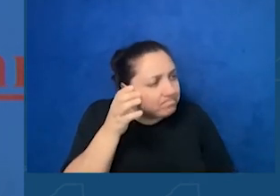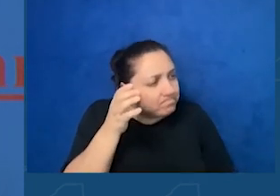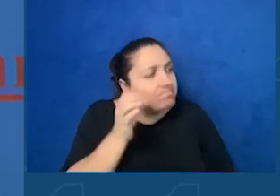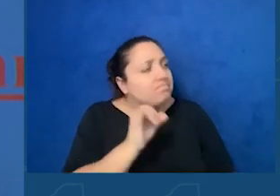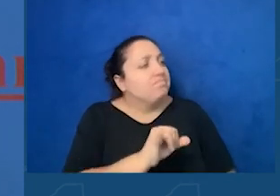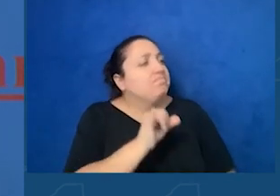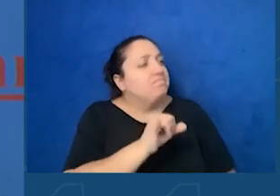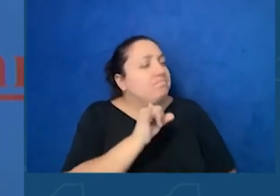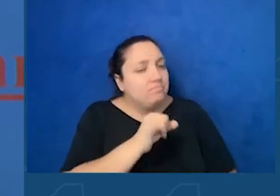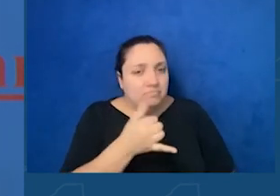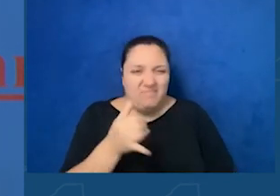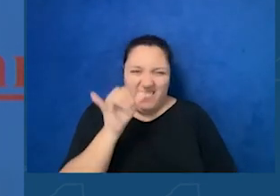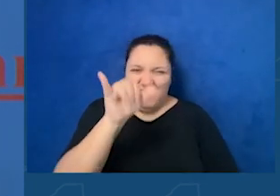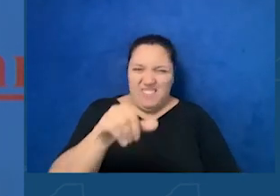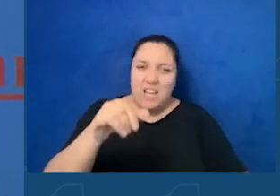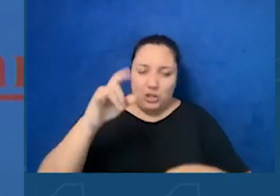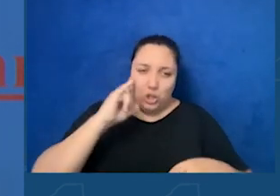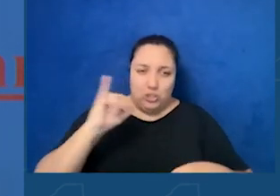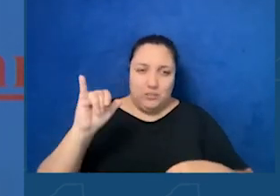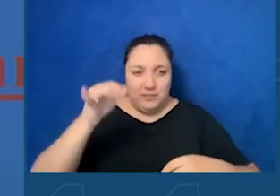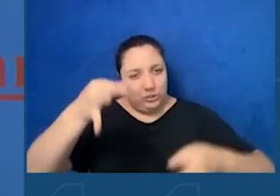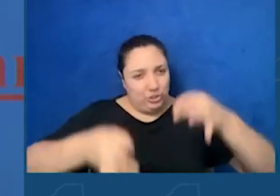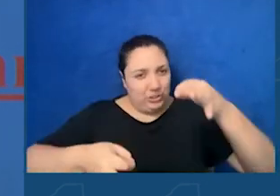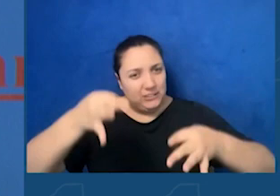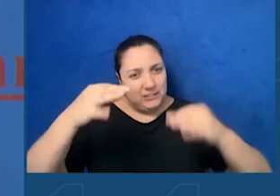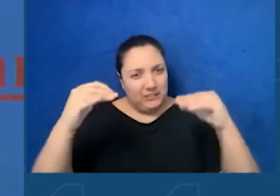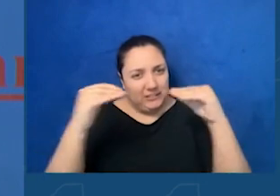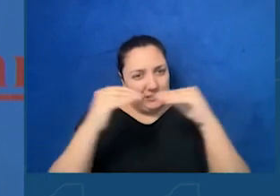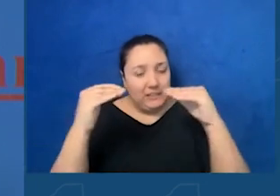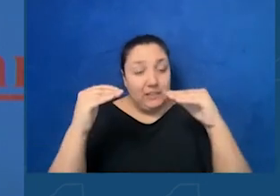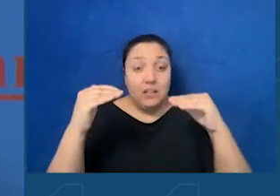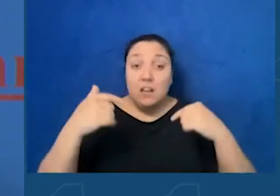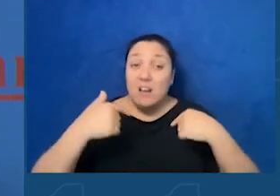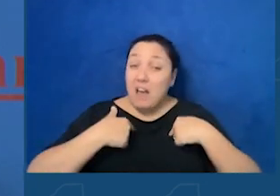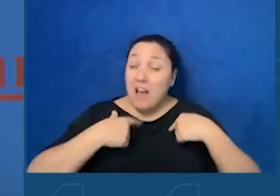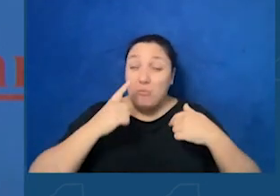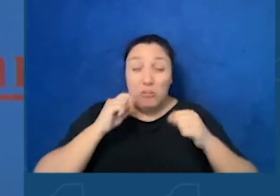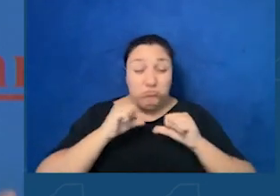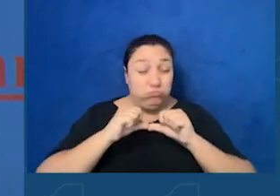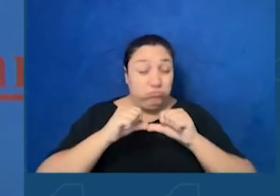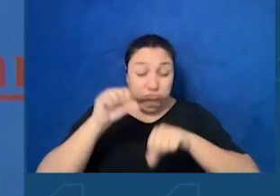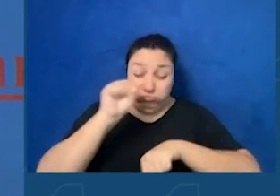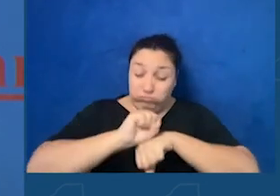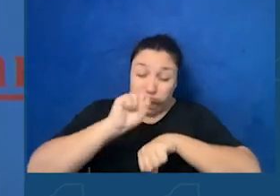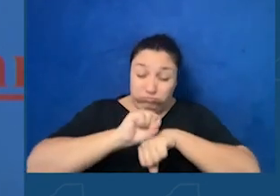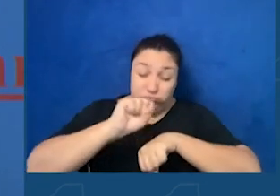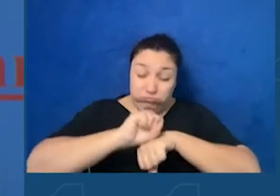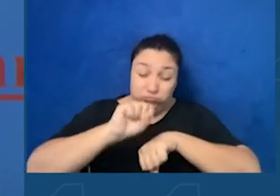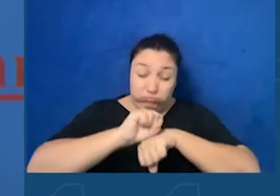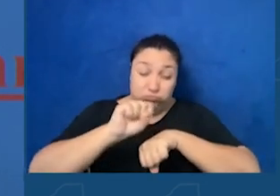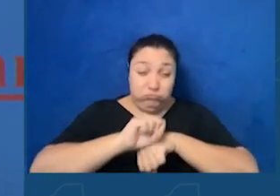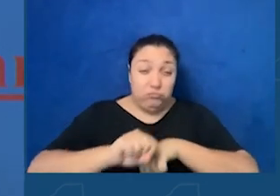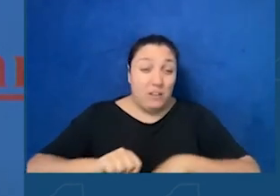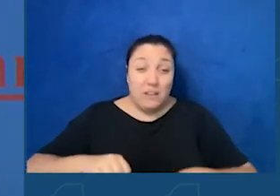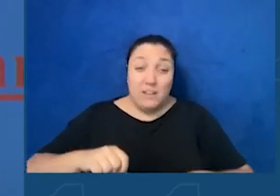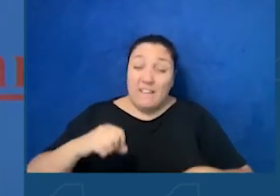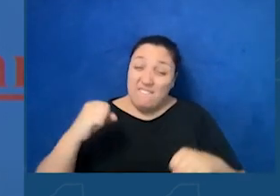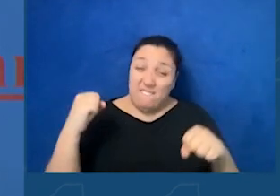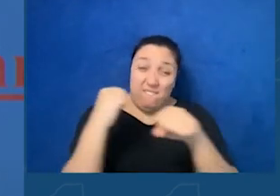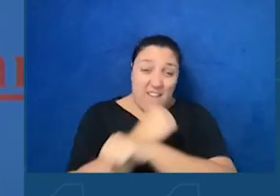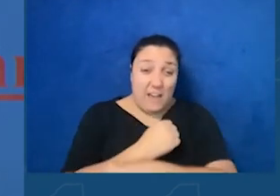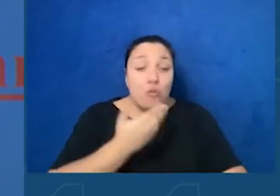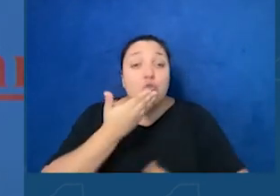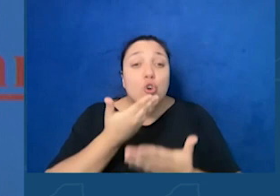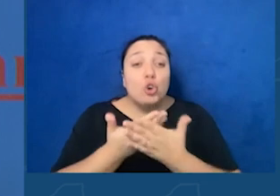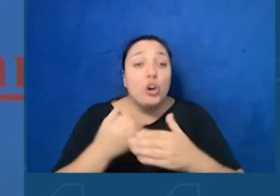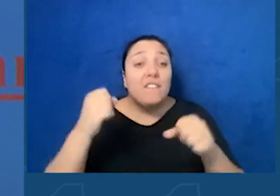justice is all about. And I'll go to my grave knowing that I will fight the good fights. I will stand shoulder to shoulder with the people up here on behalf